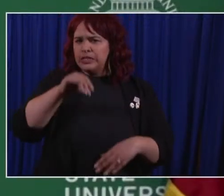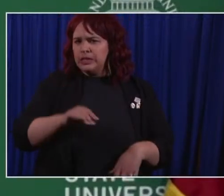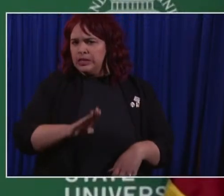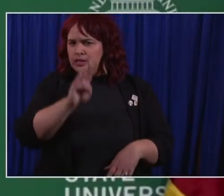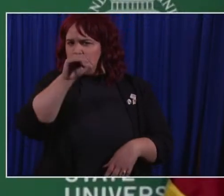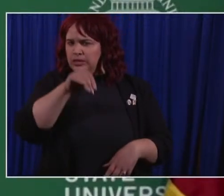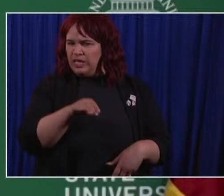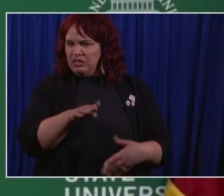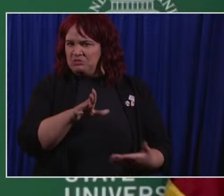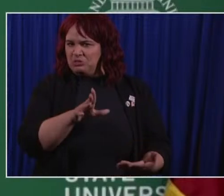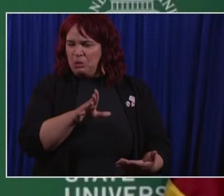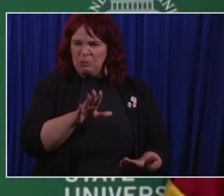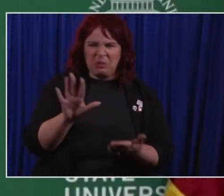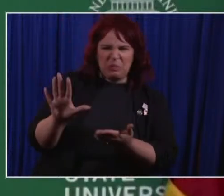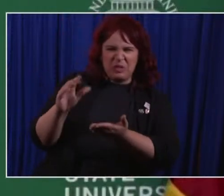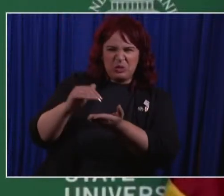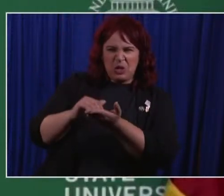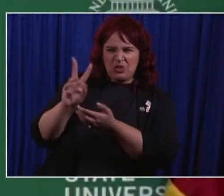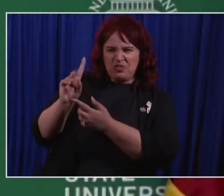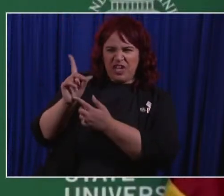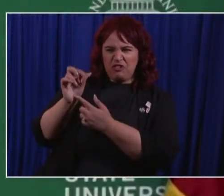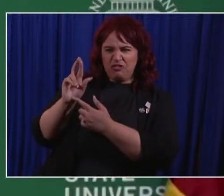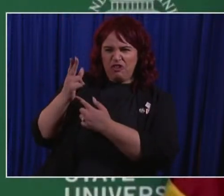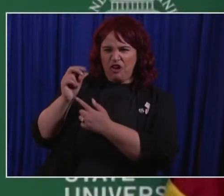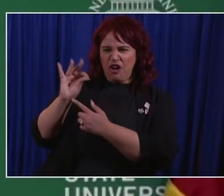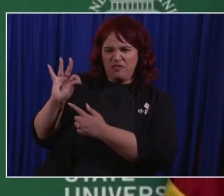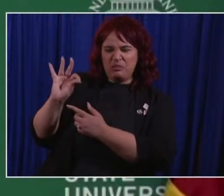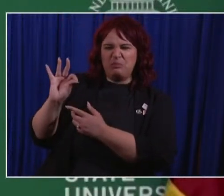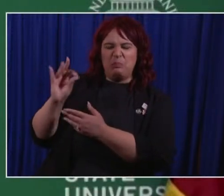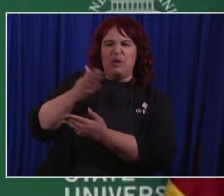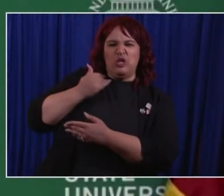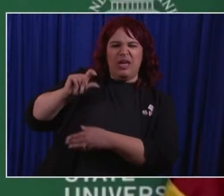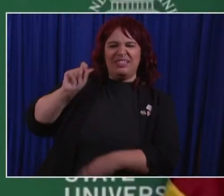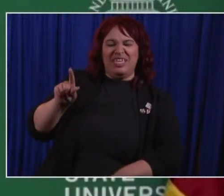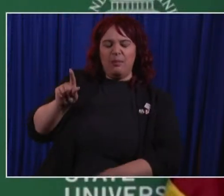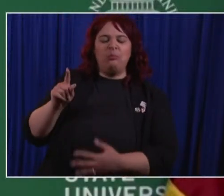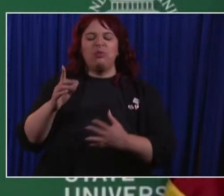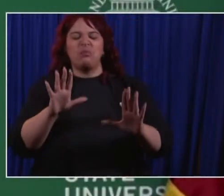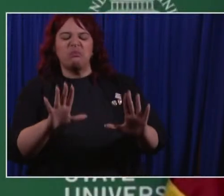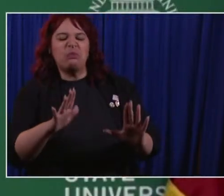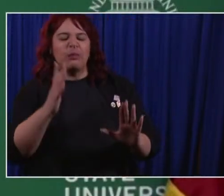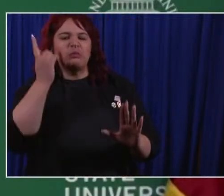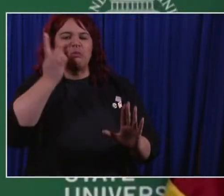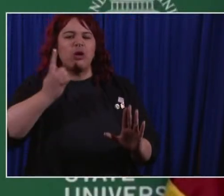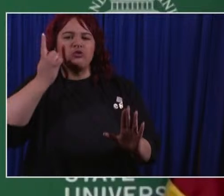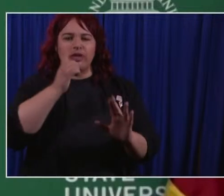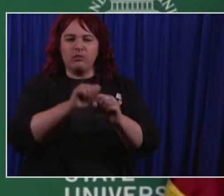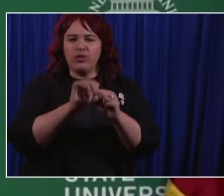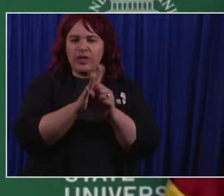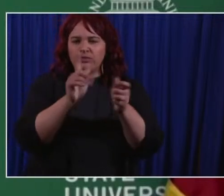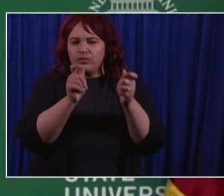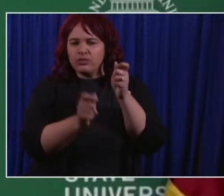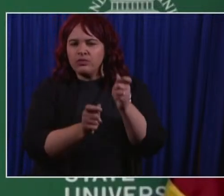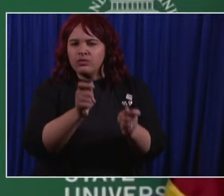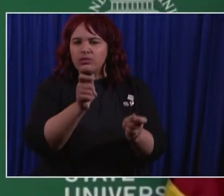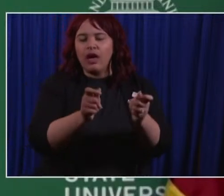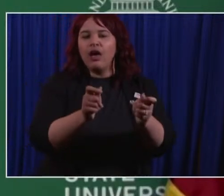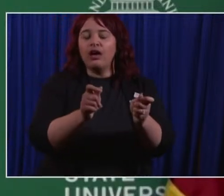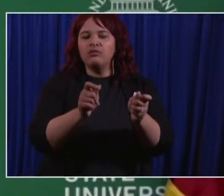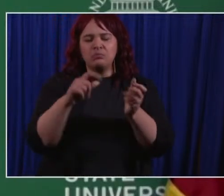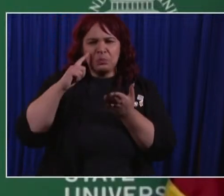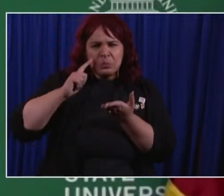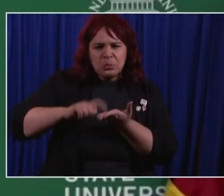Dr. Vanderhoff would know this, but what is the latest with the variants? How many have been detected, and how,